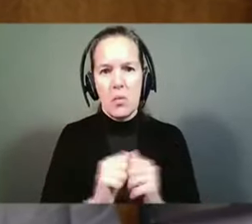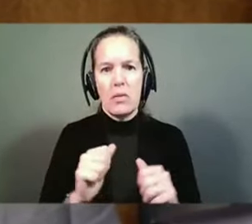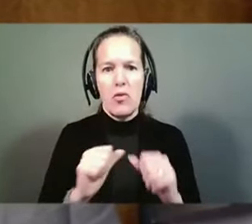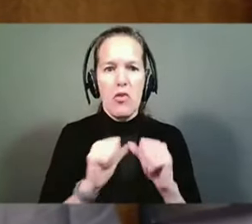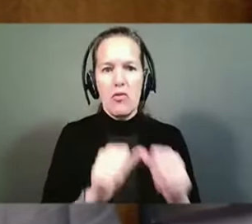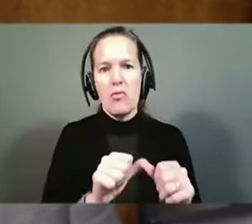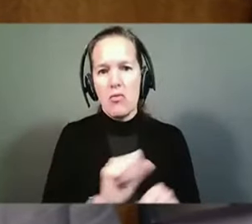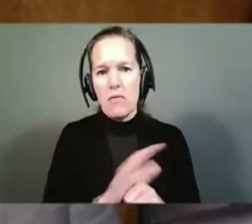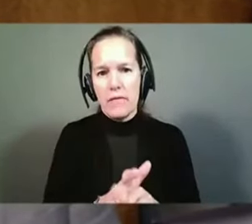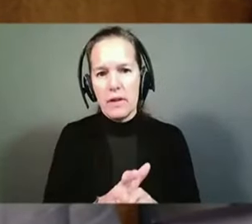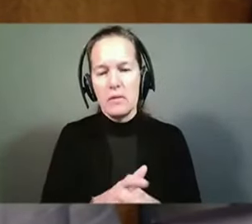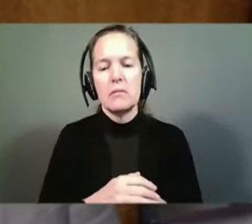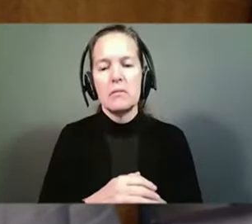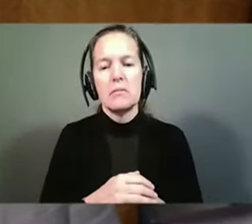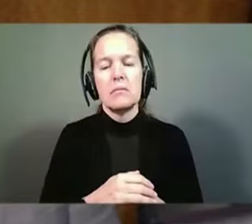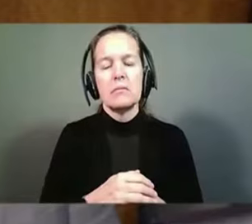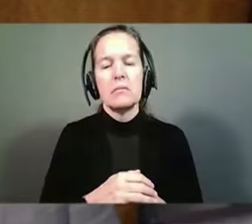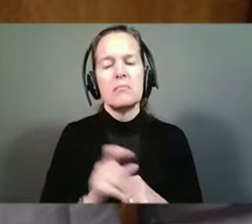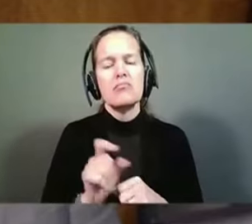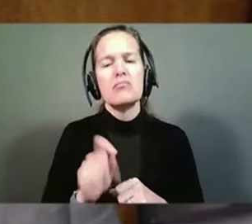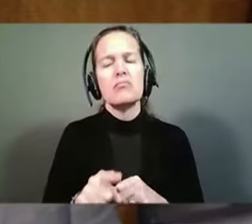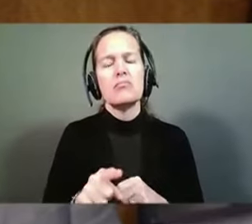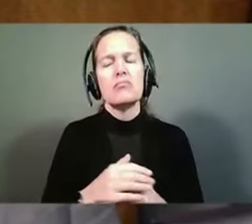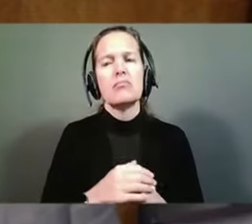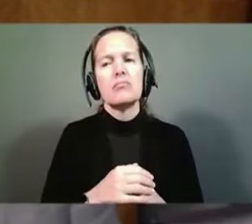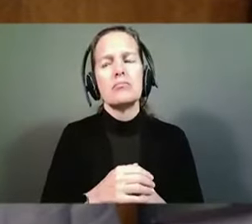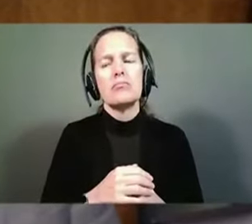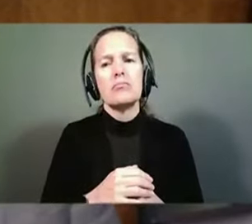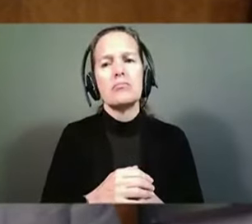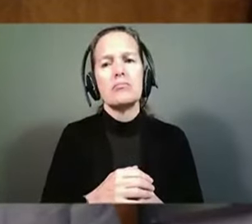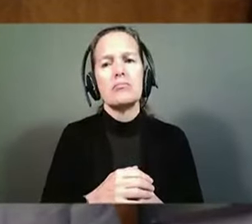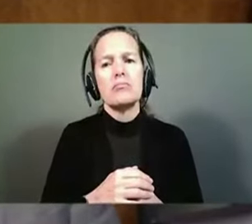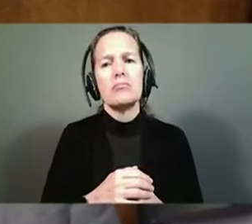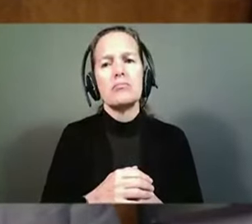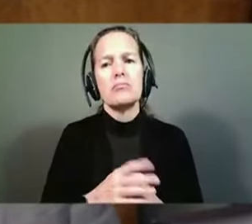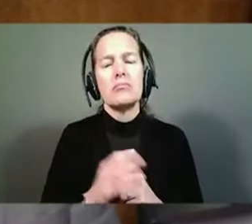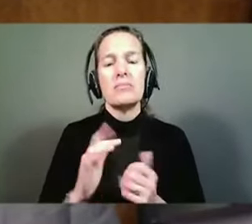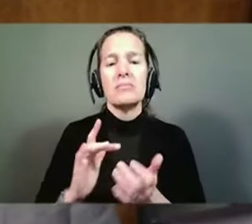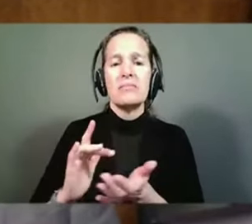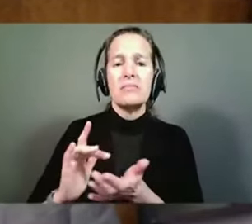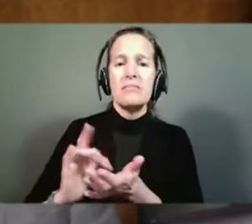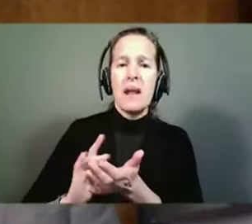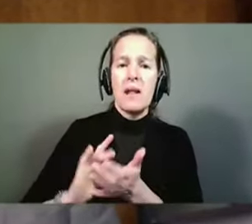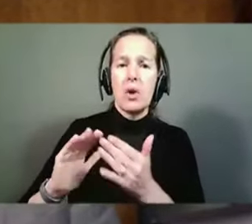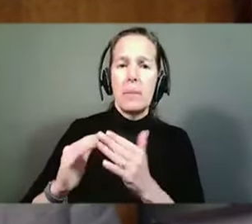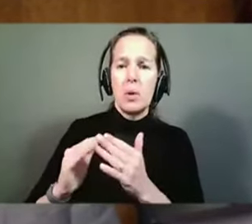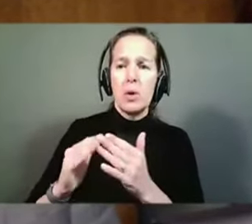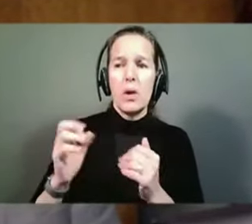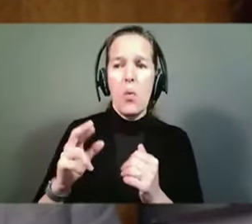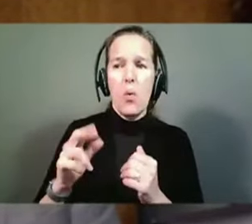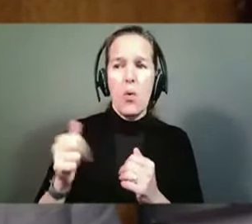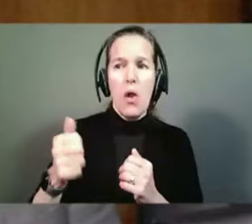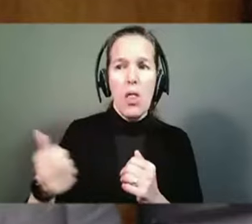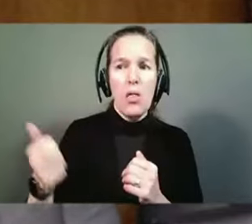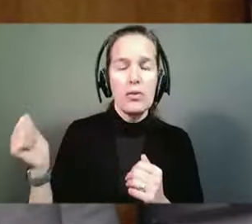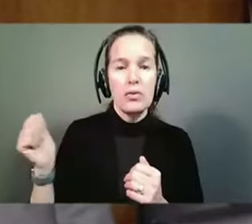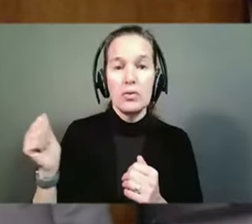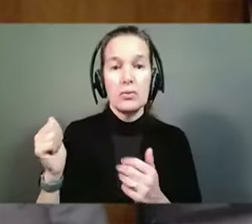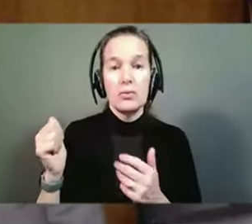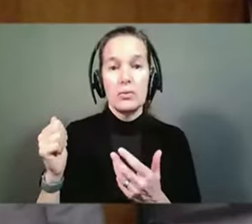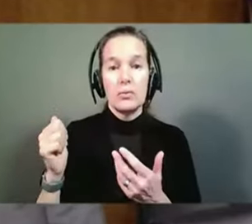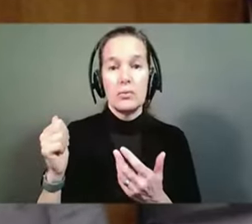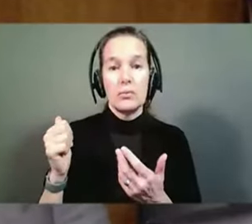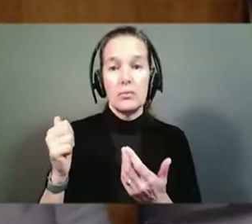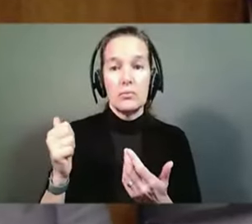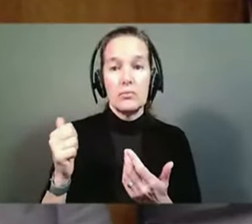Is one of the frustrations that the medical community or others do not believe, in fact, what you